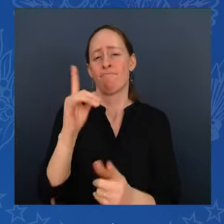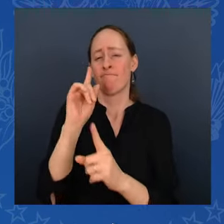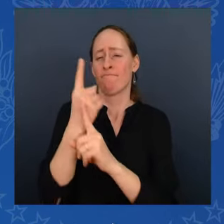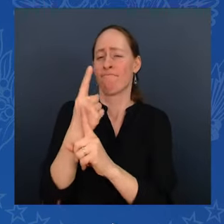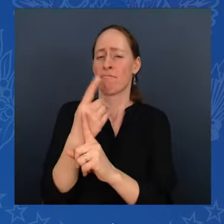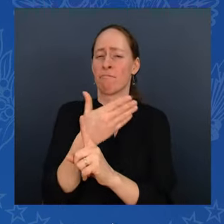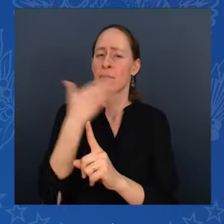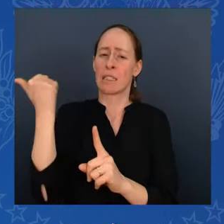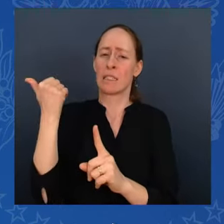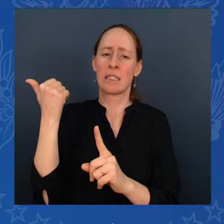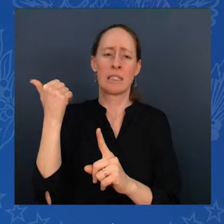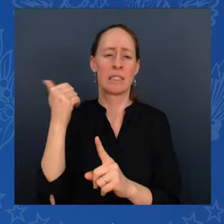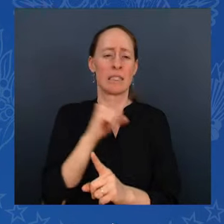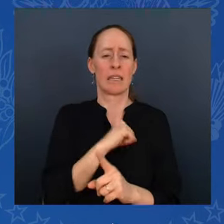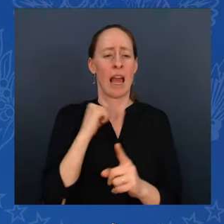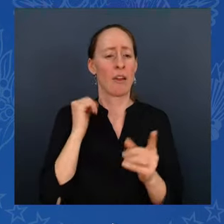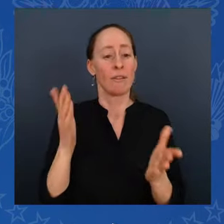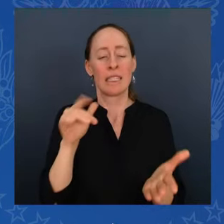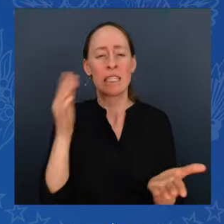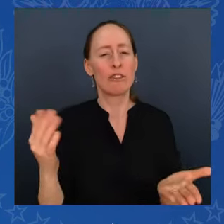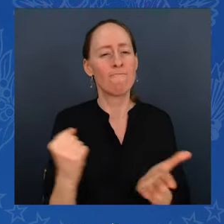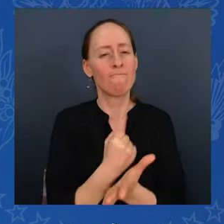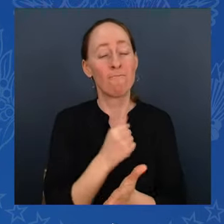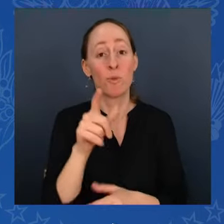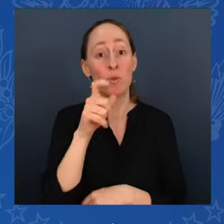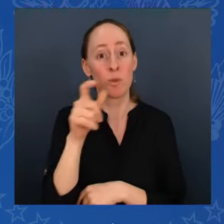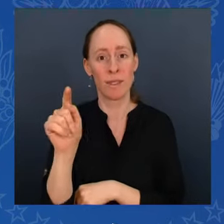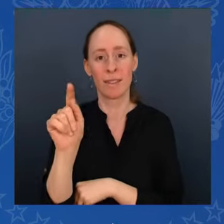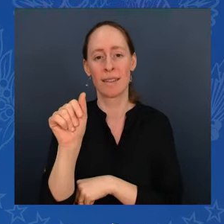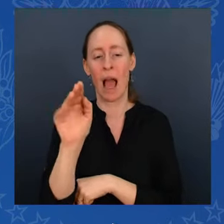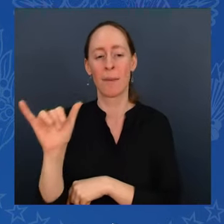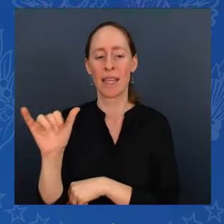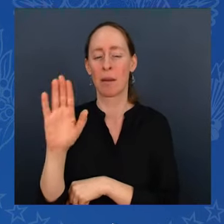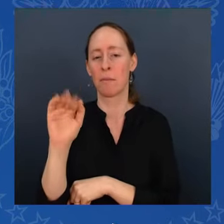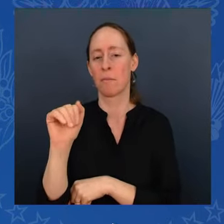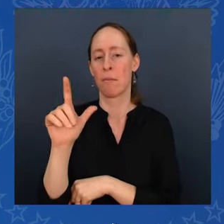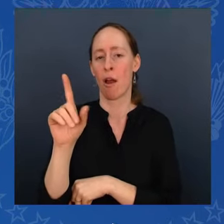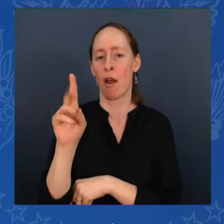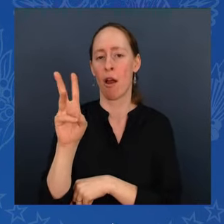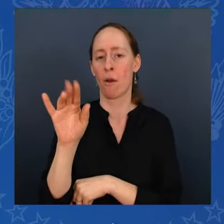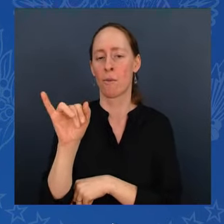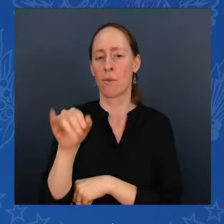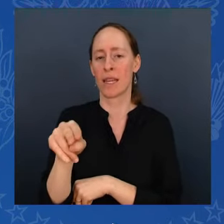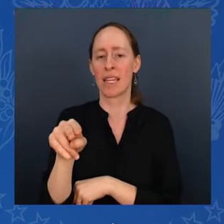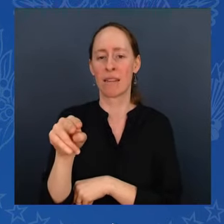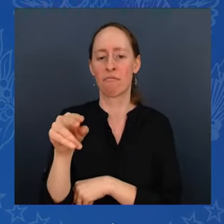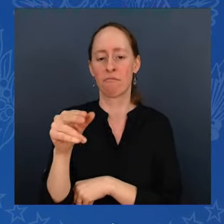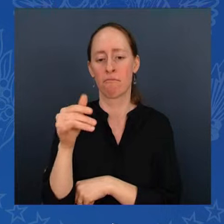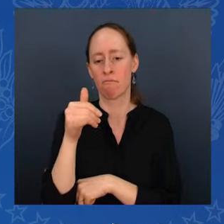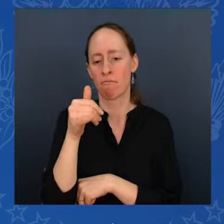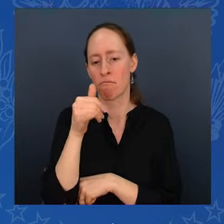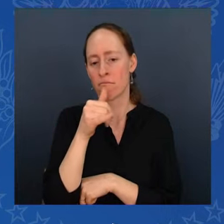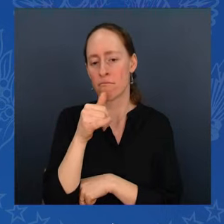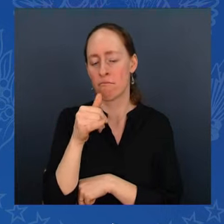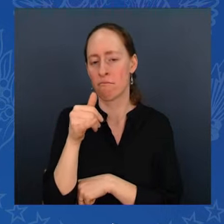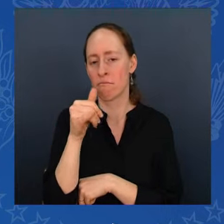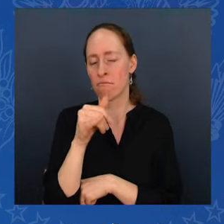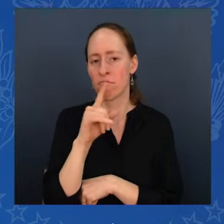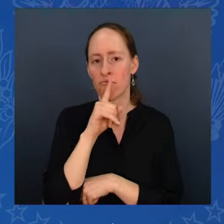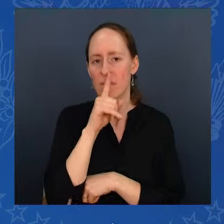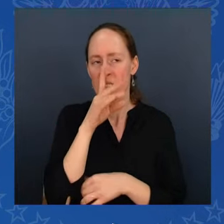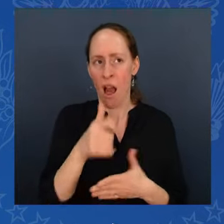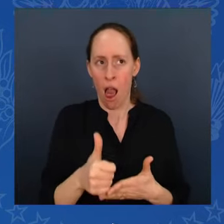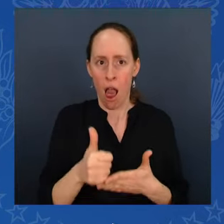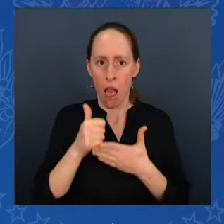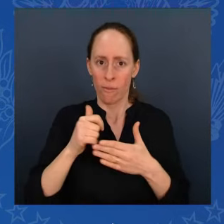She really is. She's a great partner in education, infrastructure, Buy America, and so much more. She's done so much.